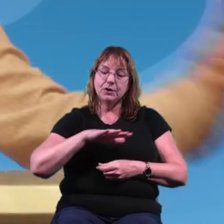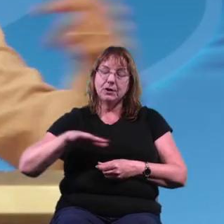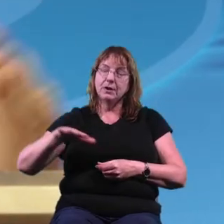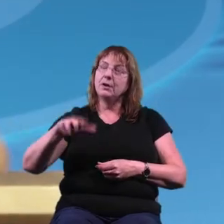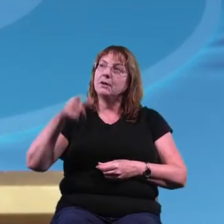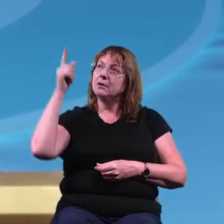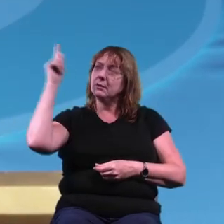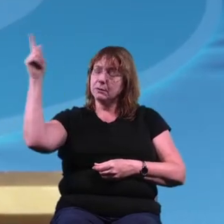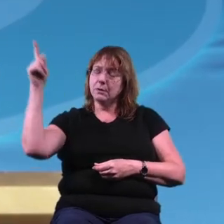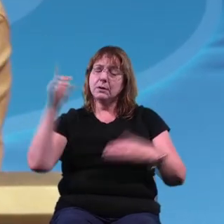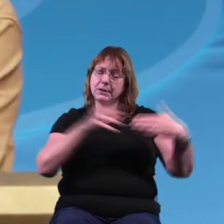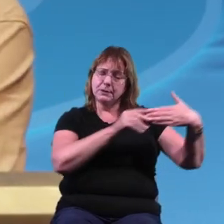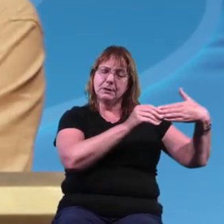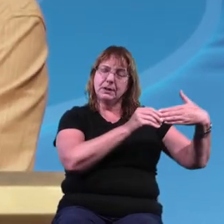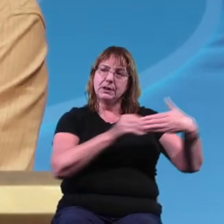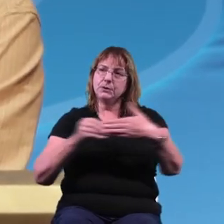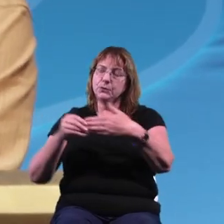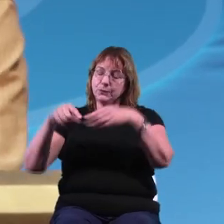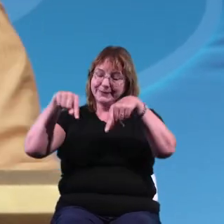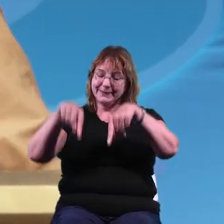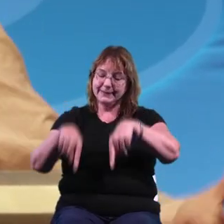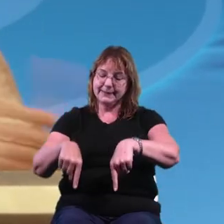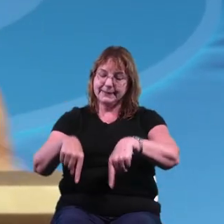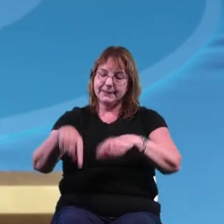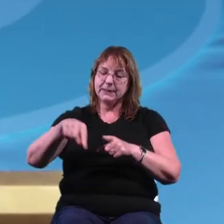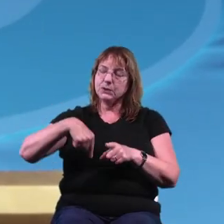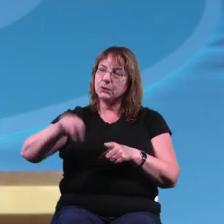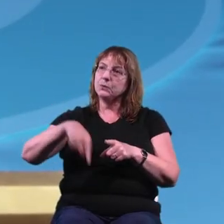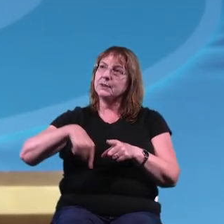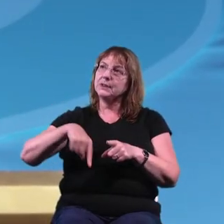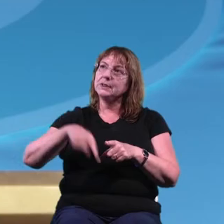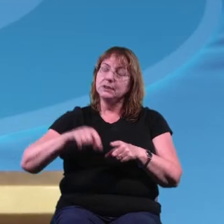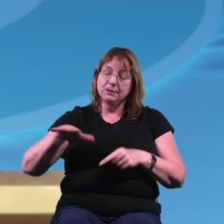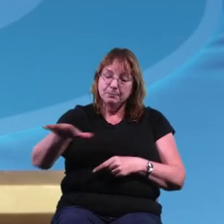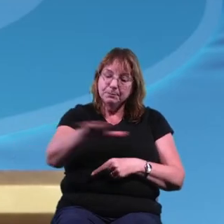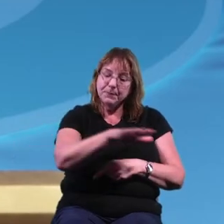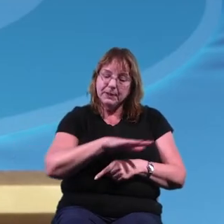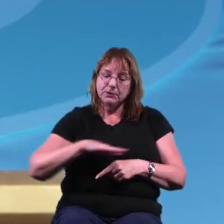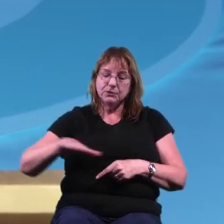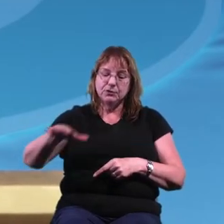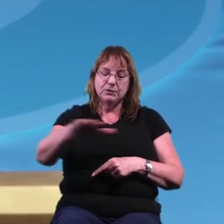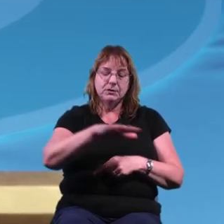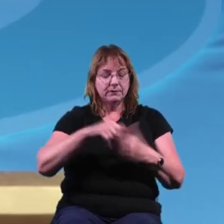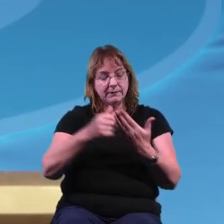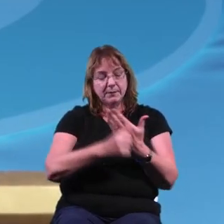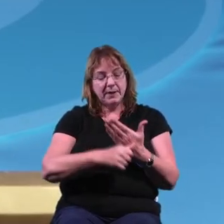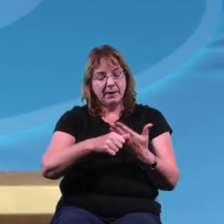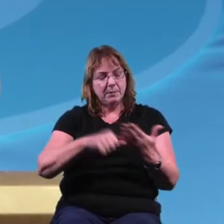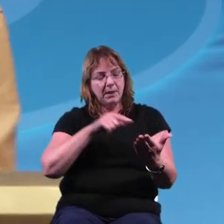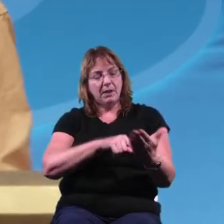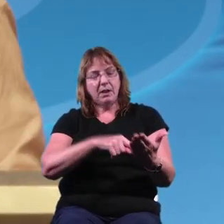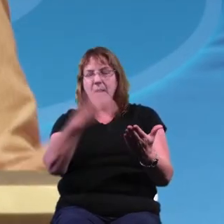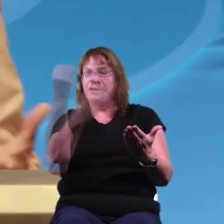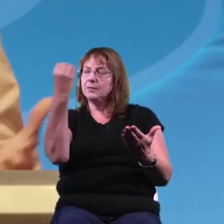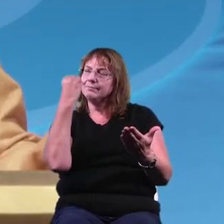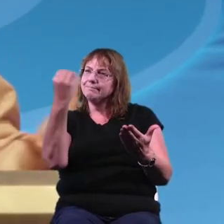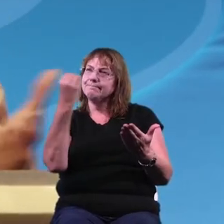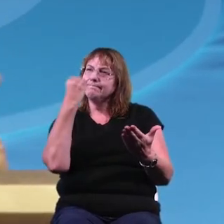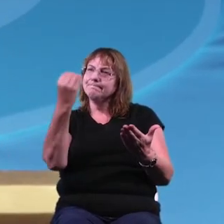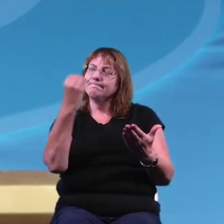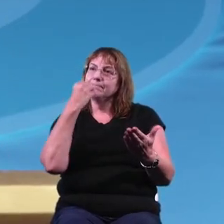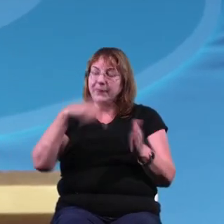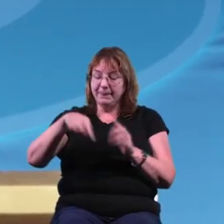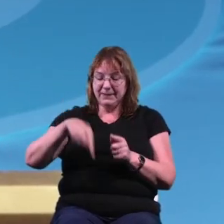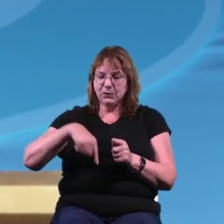has led you to the convention this week, to the pastures of his word, as it were, so that